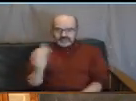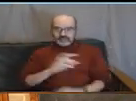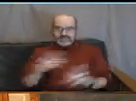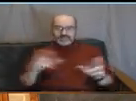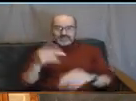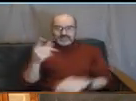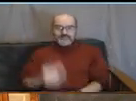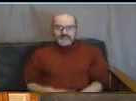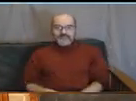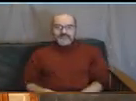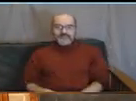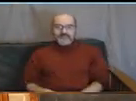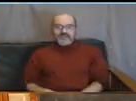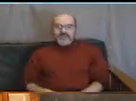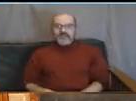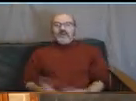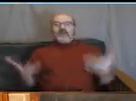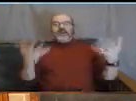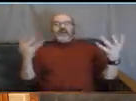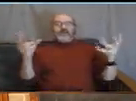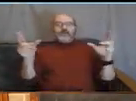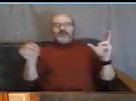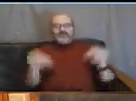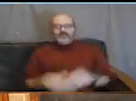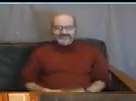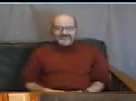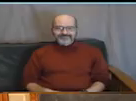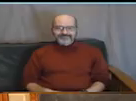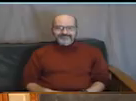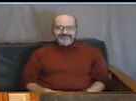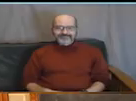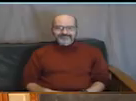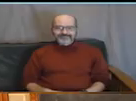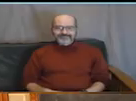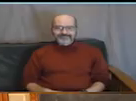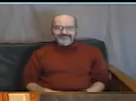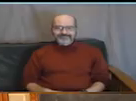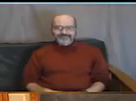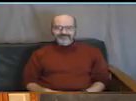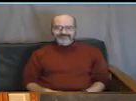go. Oh, no.